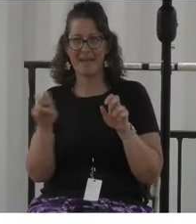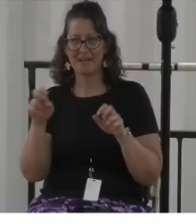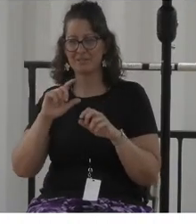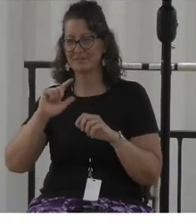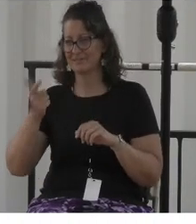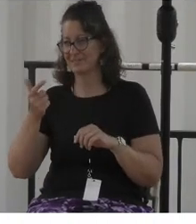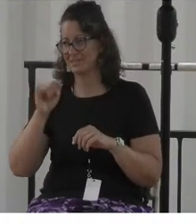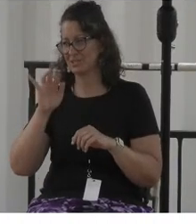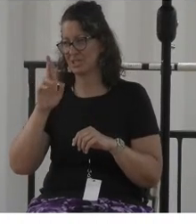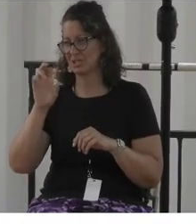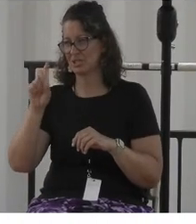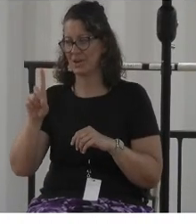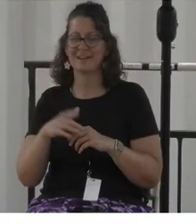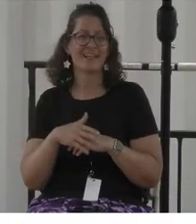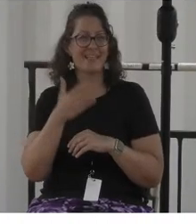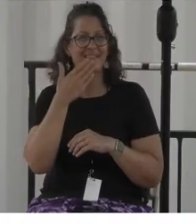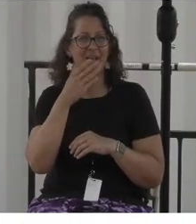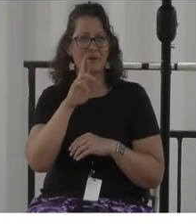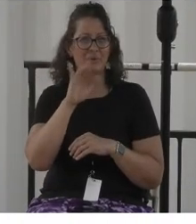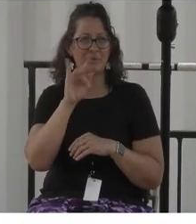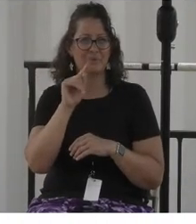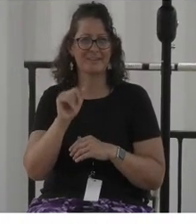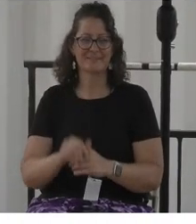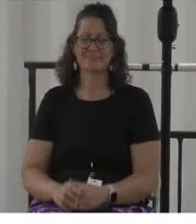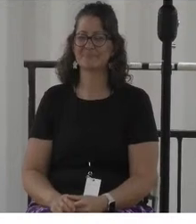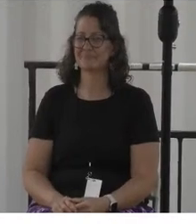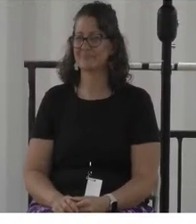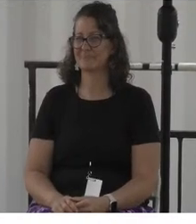yours. Thanks, Rita, very much.